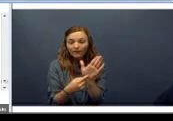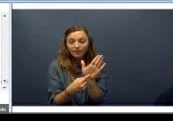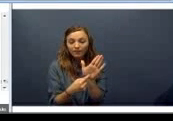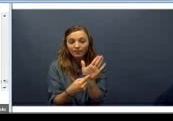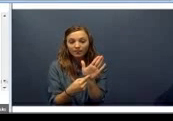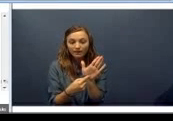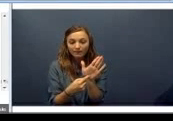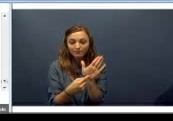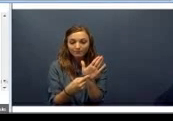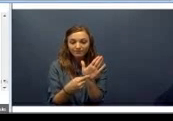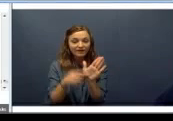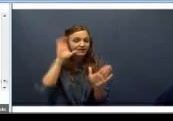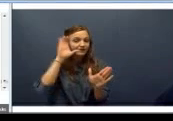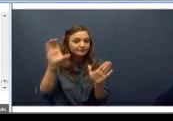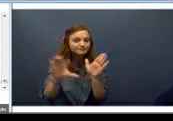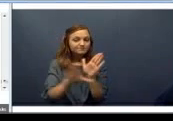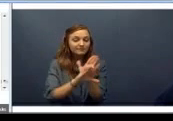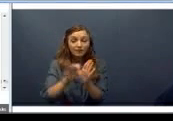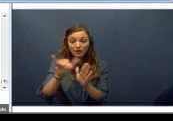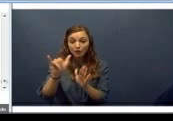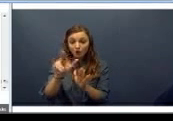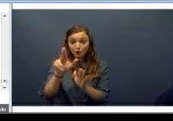Here's an example just of a